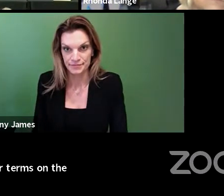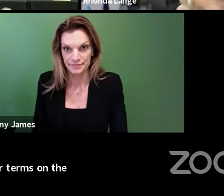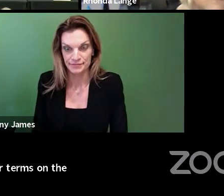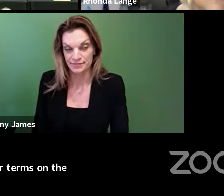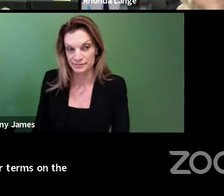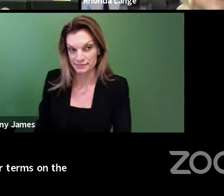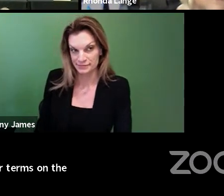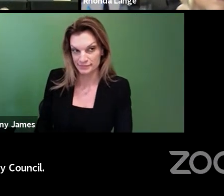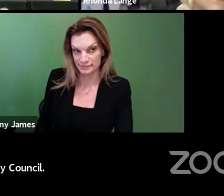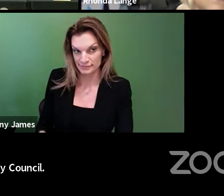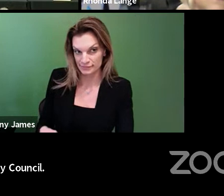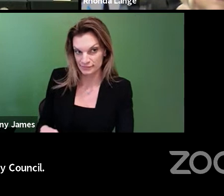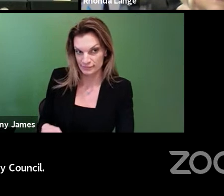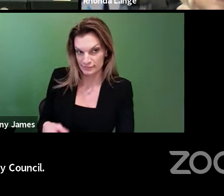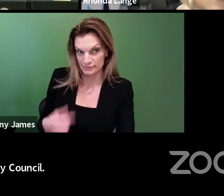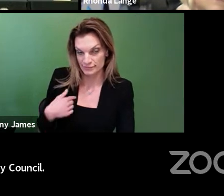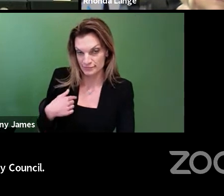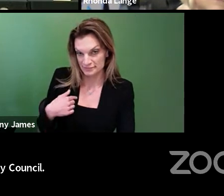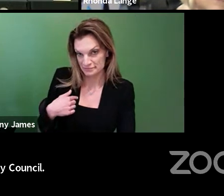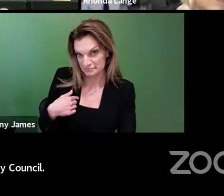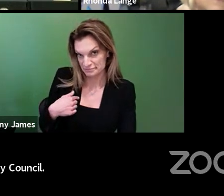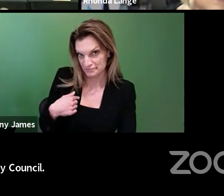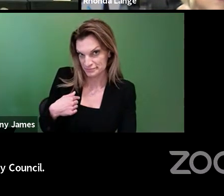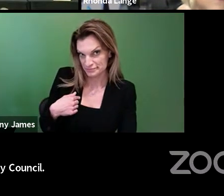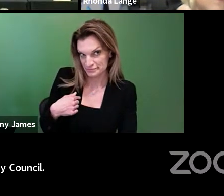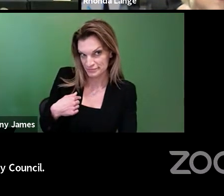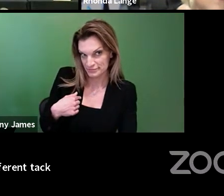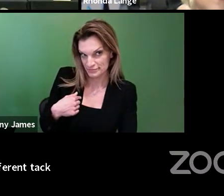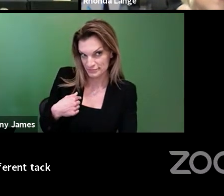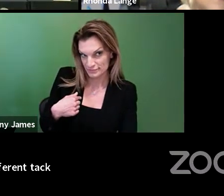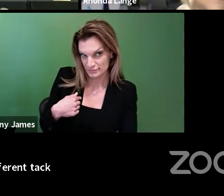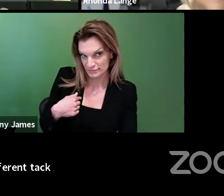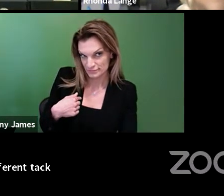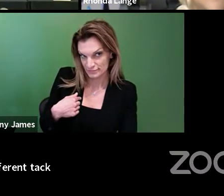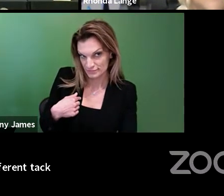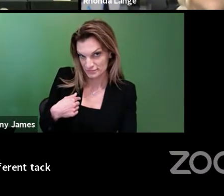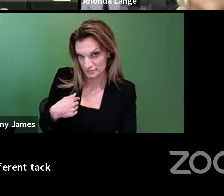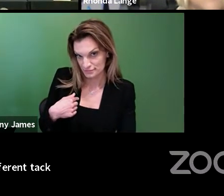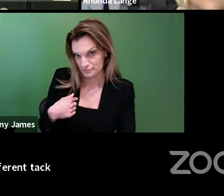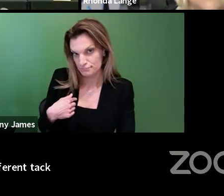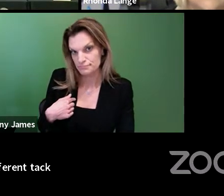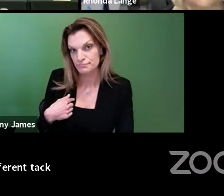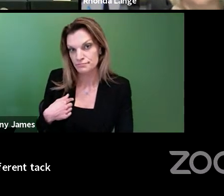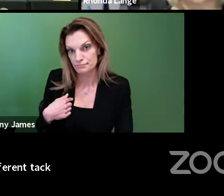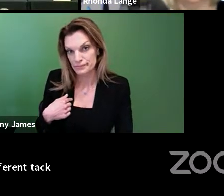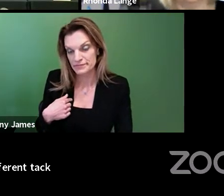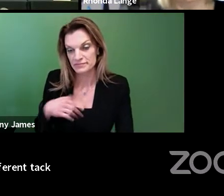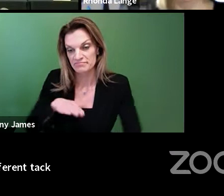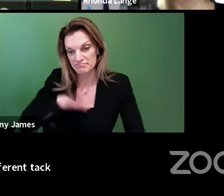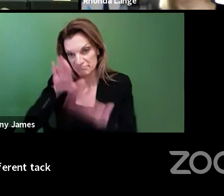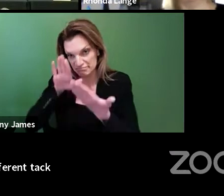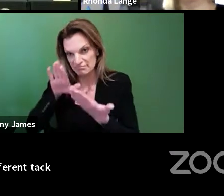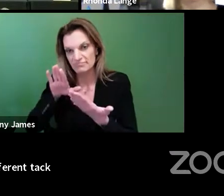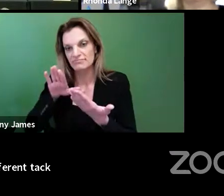I'm going to take a different tack than some people have had, because I think I agree with what everybody has said so